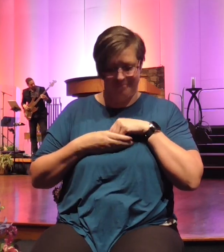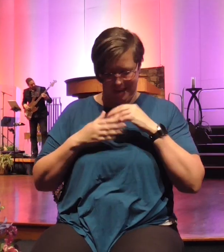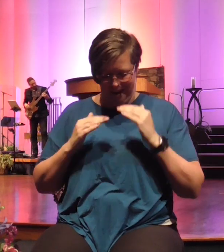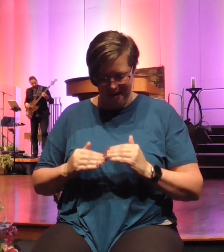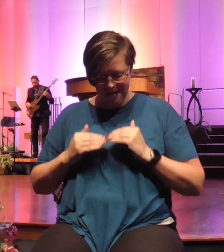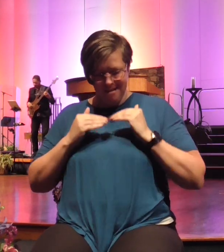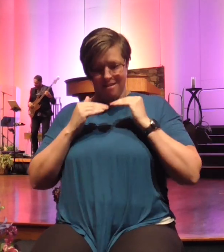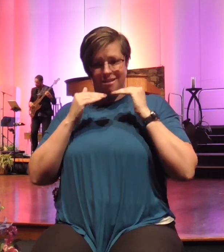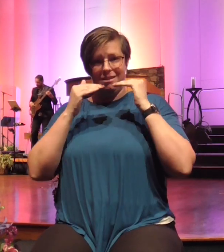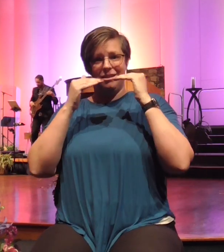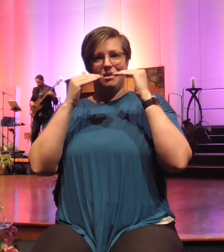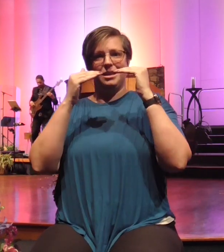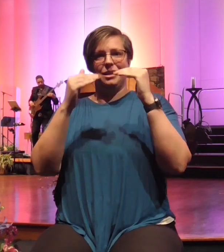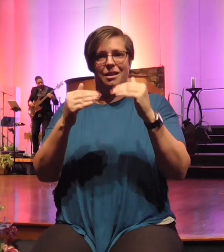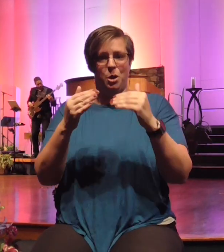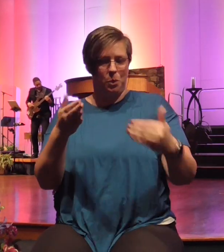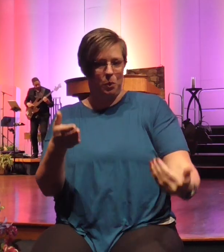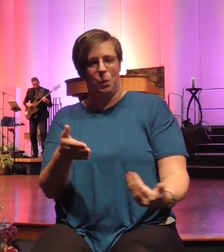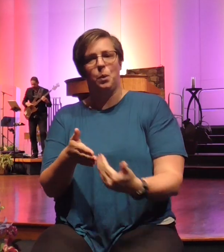a new